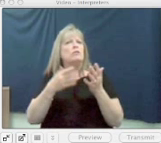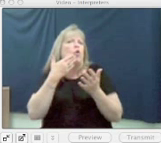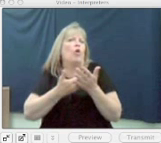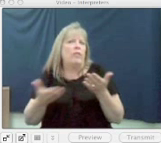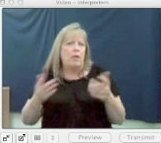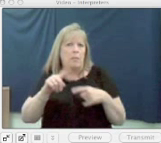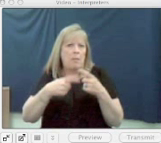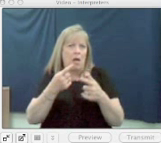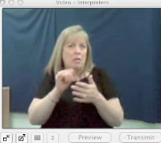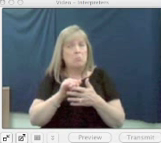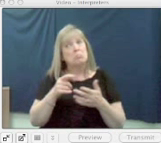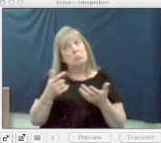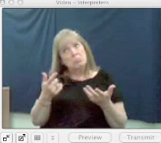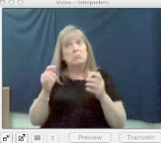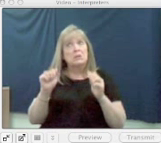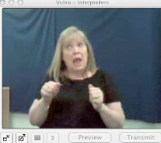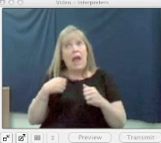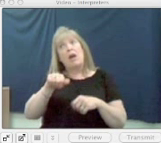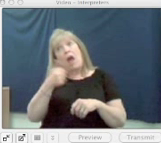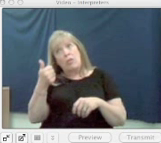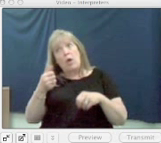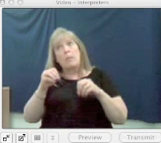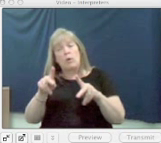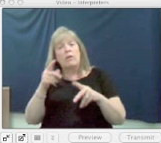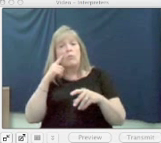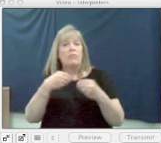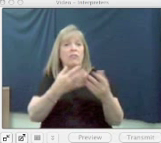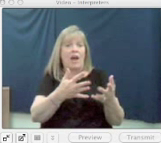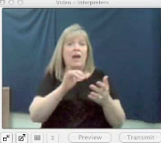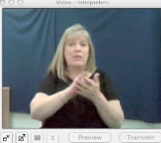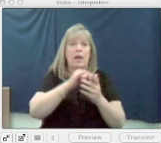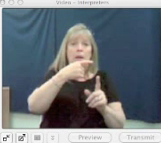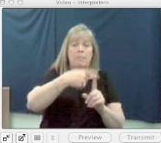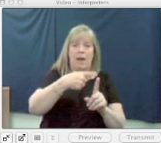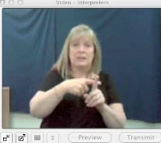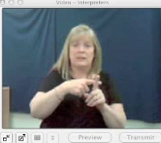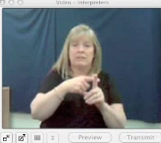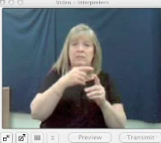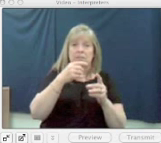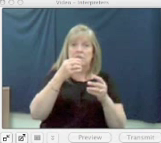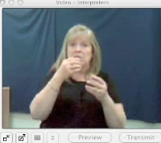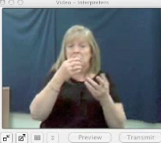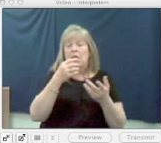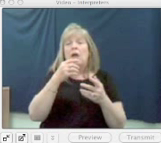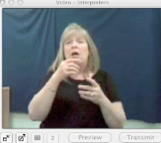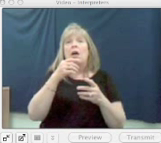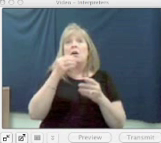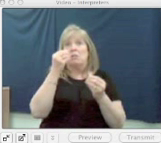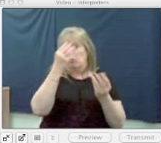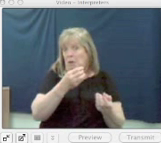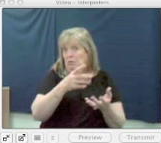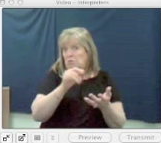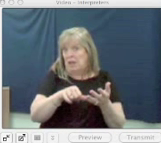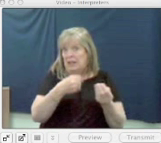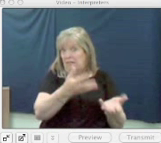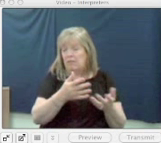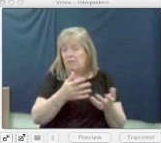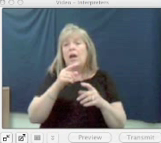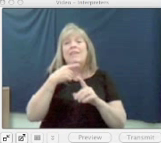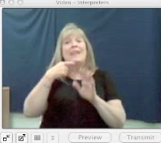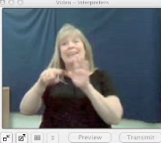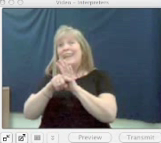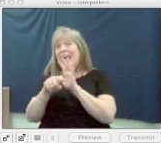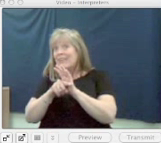information. What is the negative consequence? You can't have one without the other. What is the negative consequence? The teacher